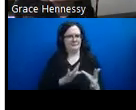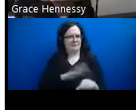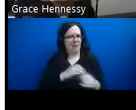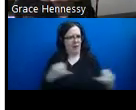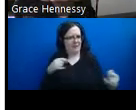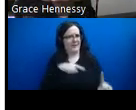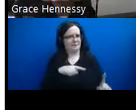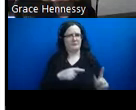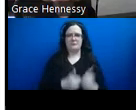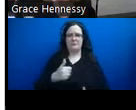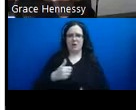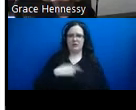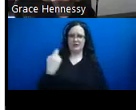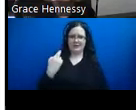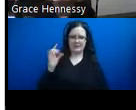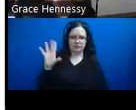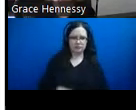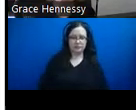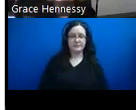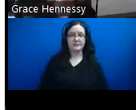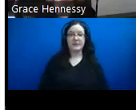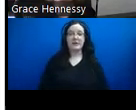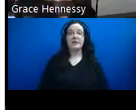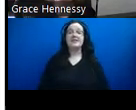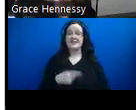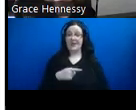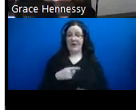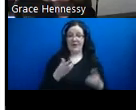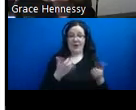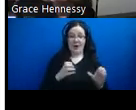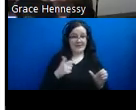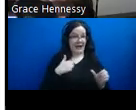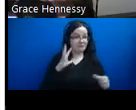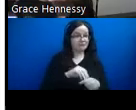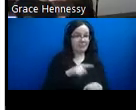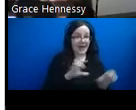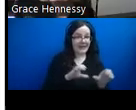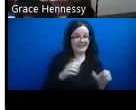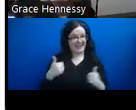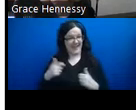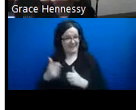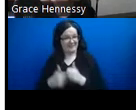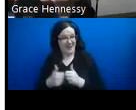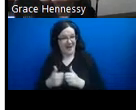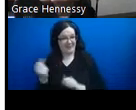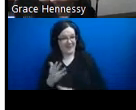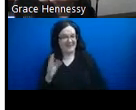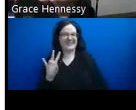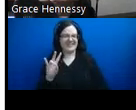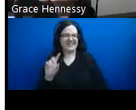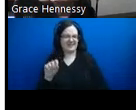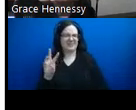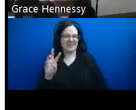risk. So the odds of having engaging those activities and having problem gambling was 7.6. Non-casino